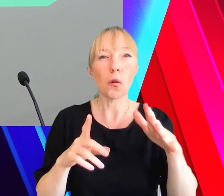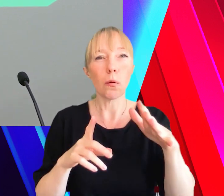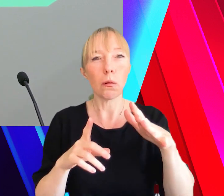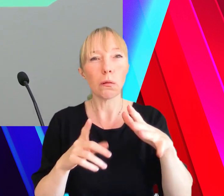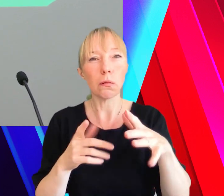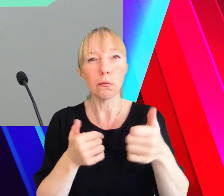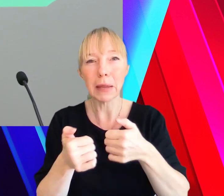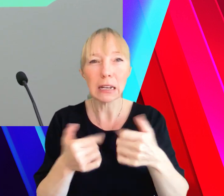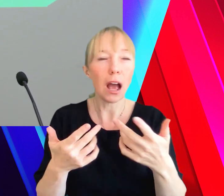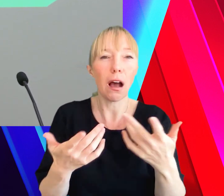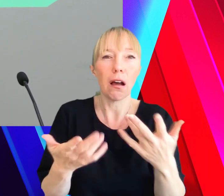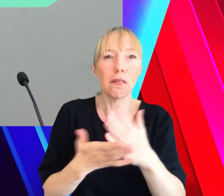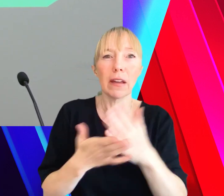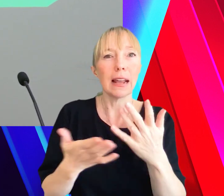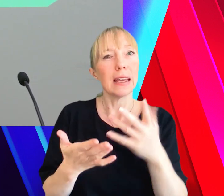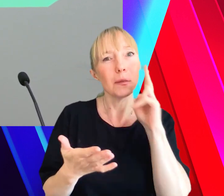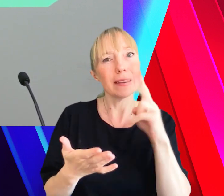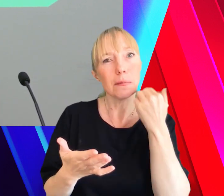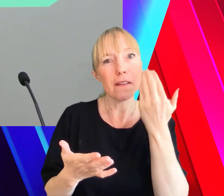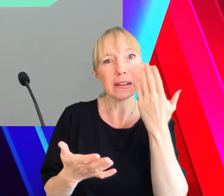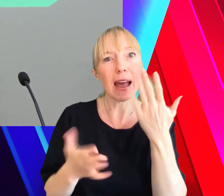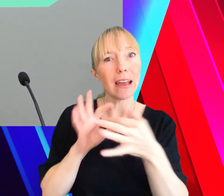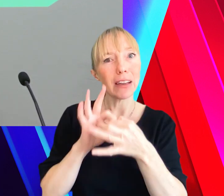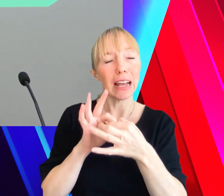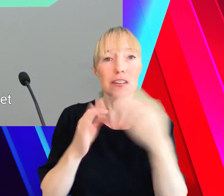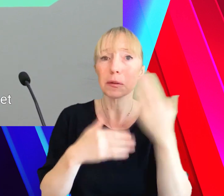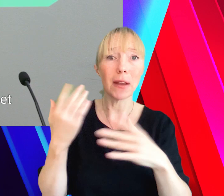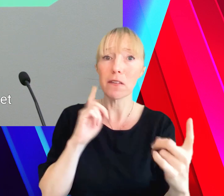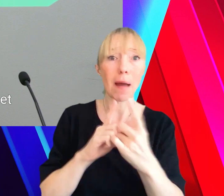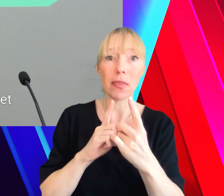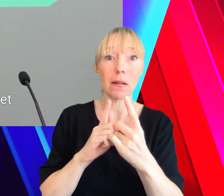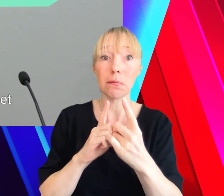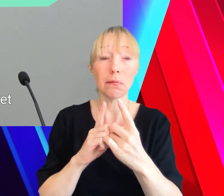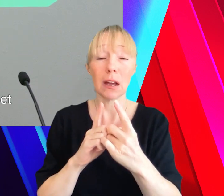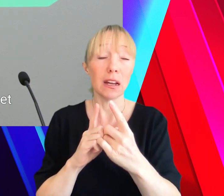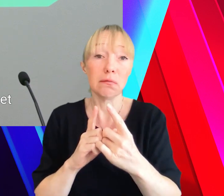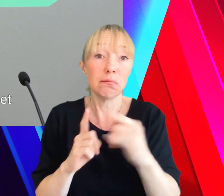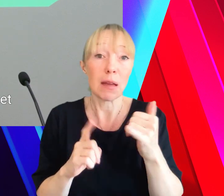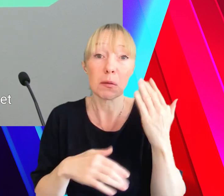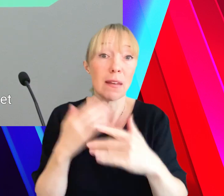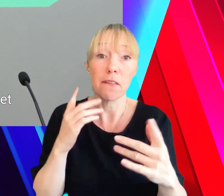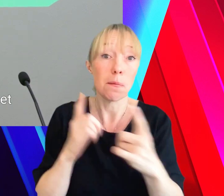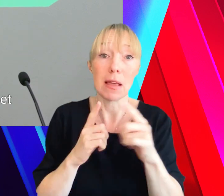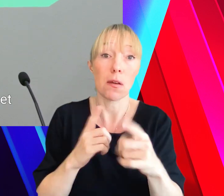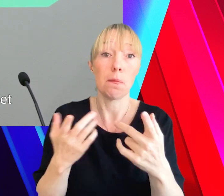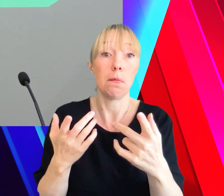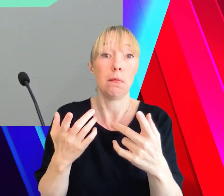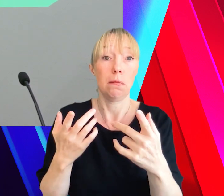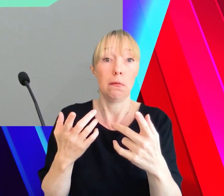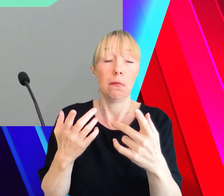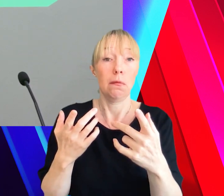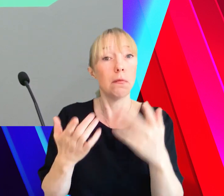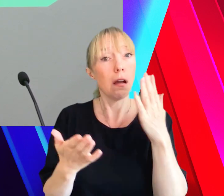seeing everything on a sort of day-to-day life. So having those connections with these people who you've never met and you probably never will. But